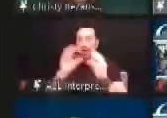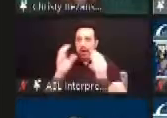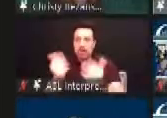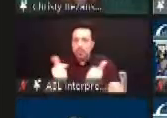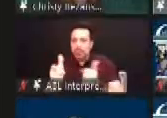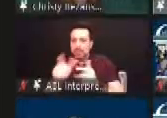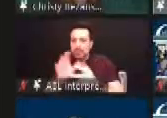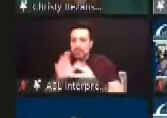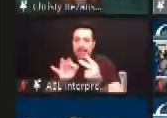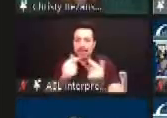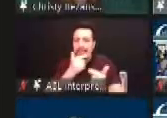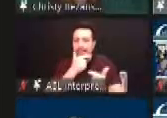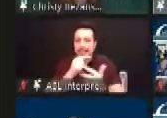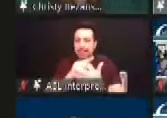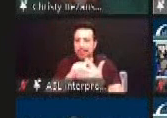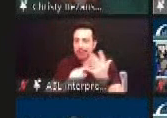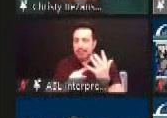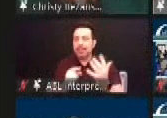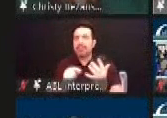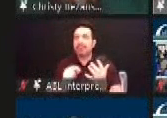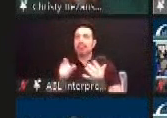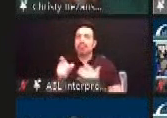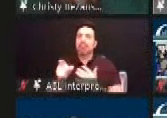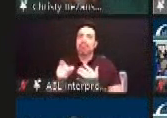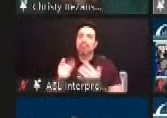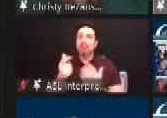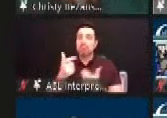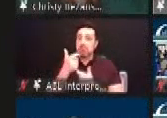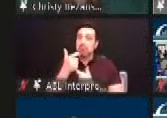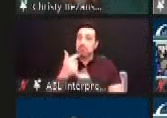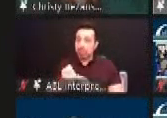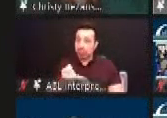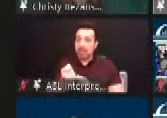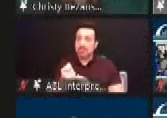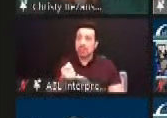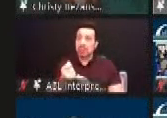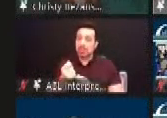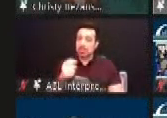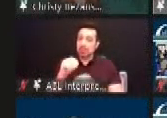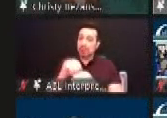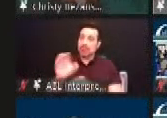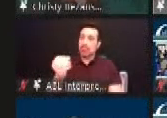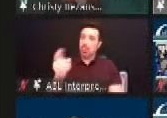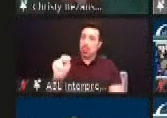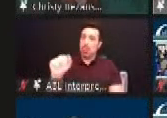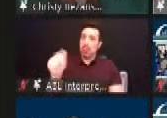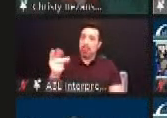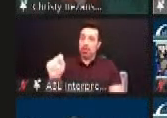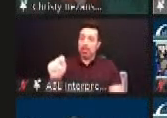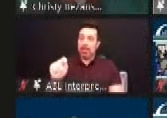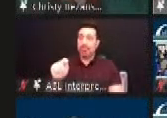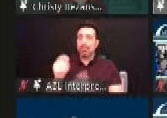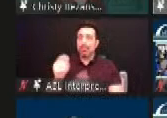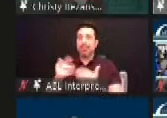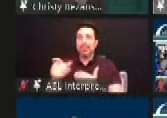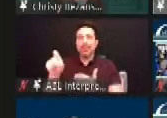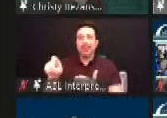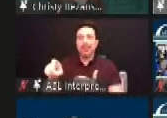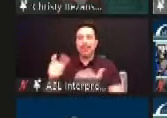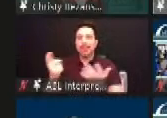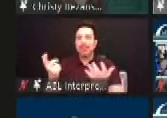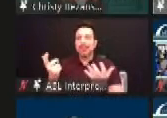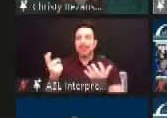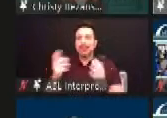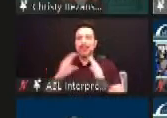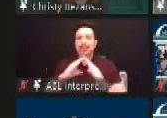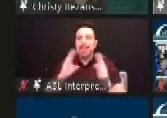individual, and they are interested in going out into their own apartment, but maybe they need a